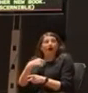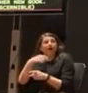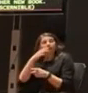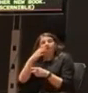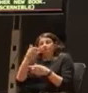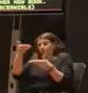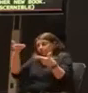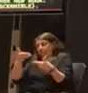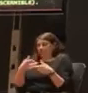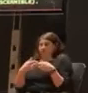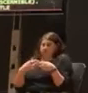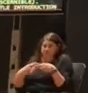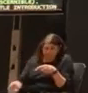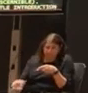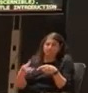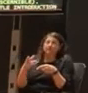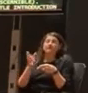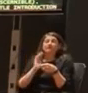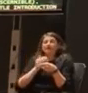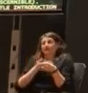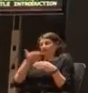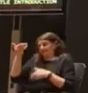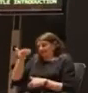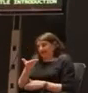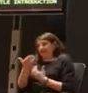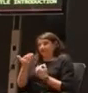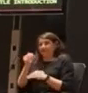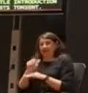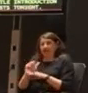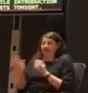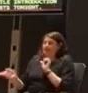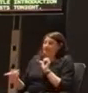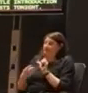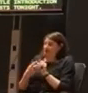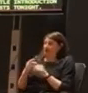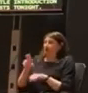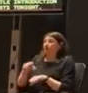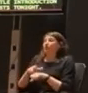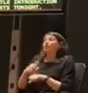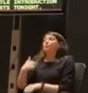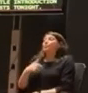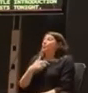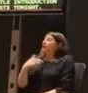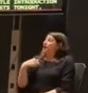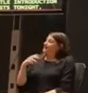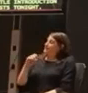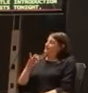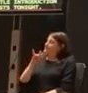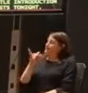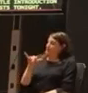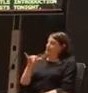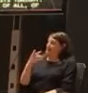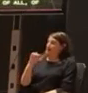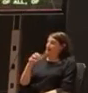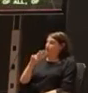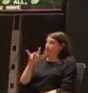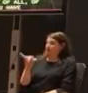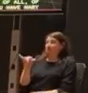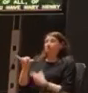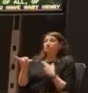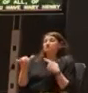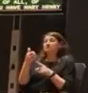introduction of our guests tonight. First of all, of course, we have Mary Henry, a retired Seattle Public